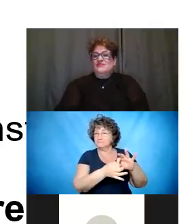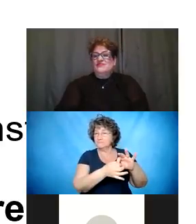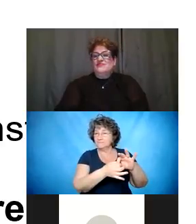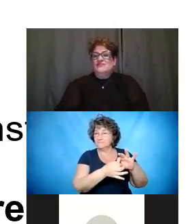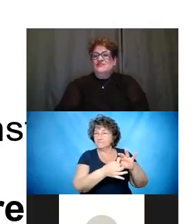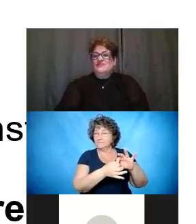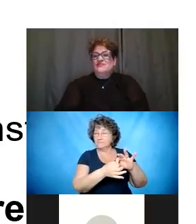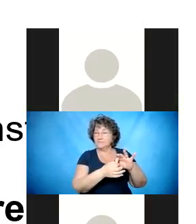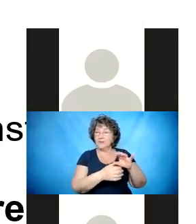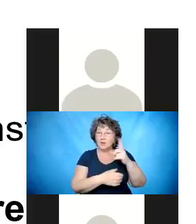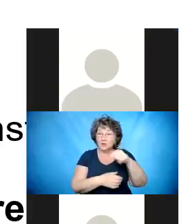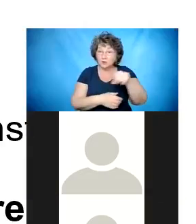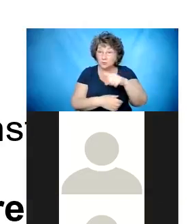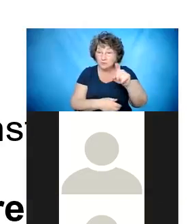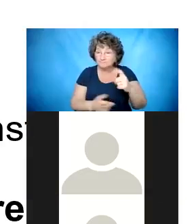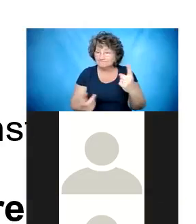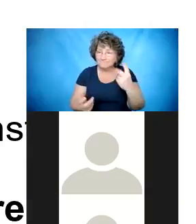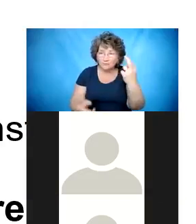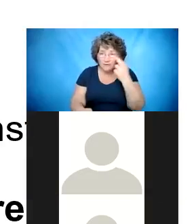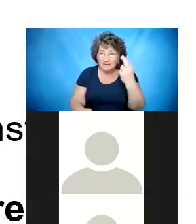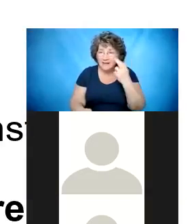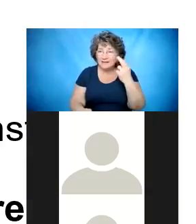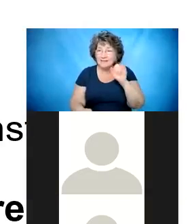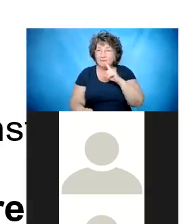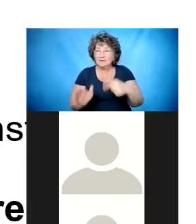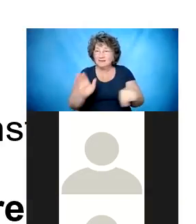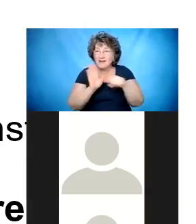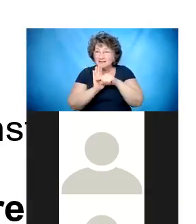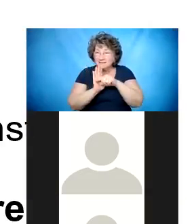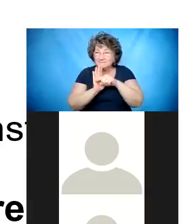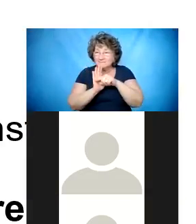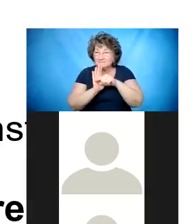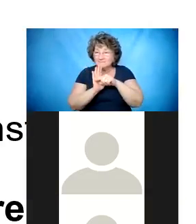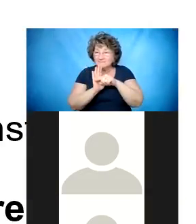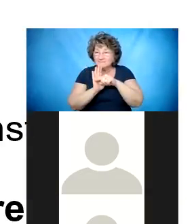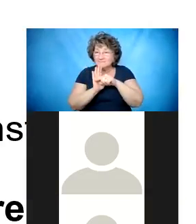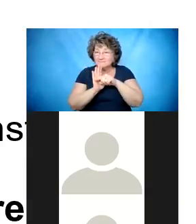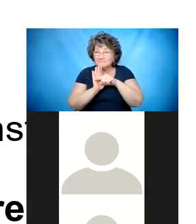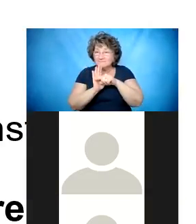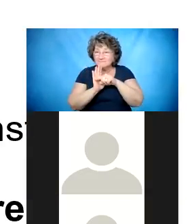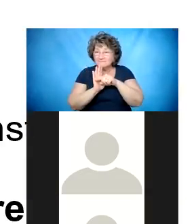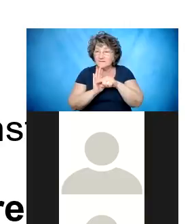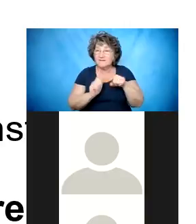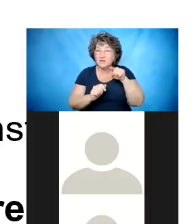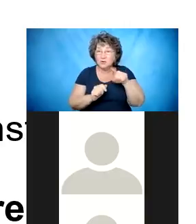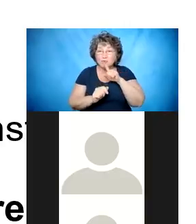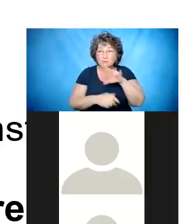to realize the negativity that you write in